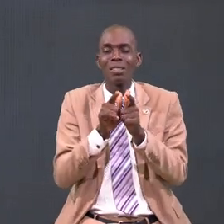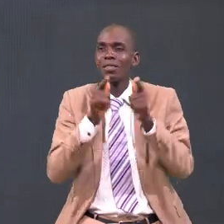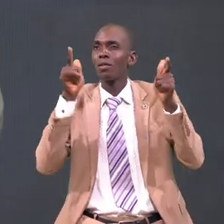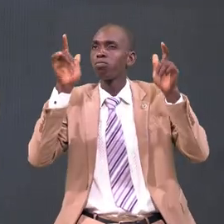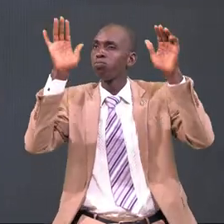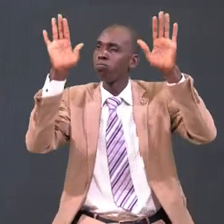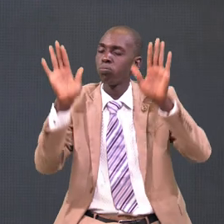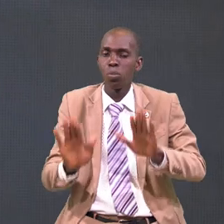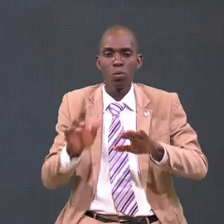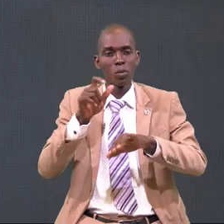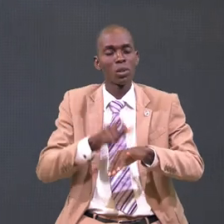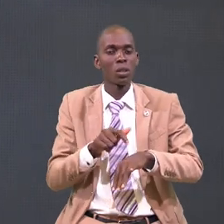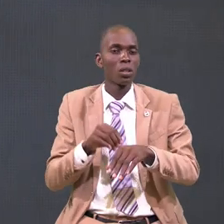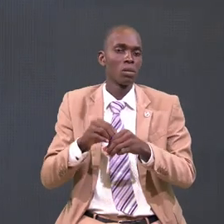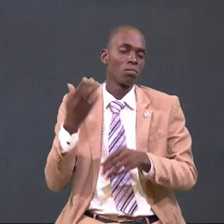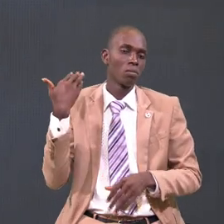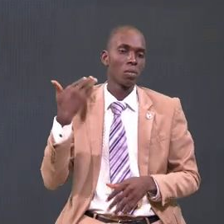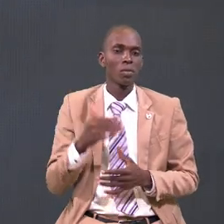time.